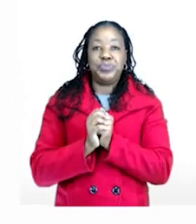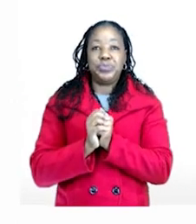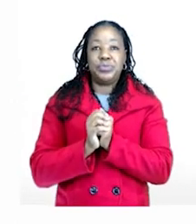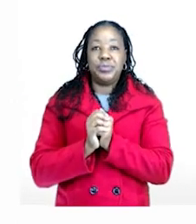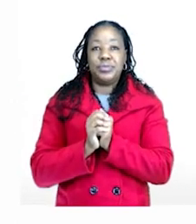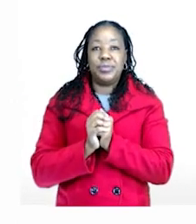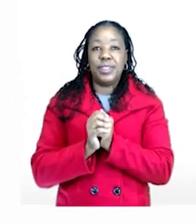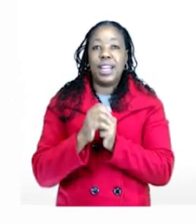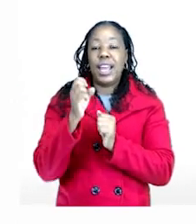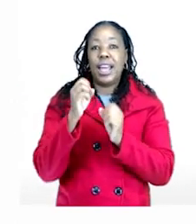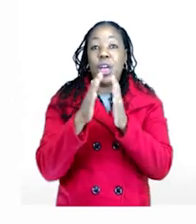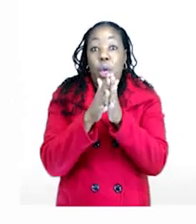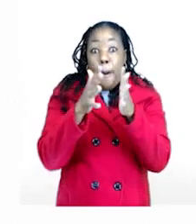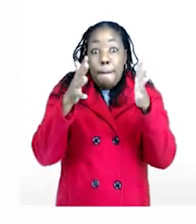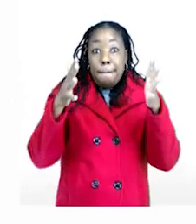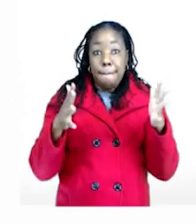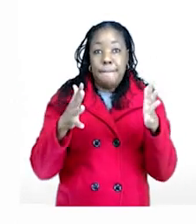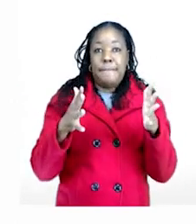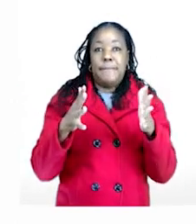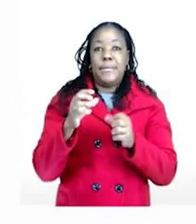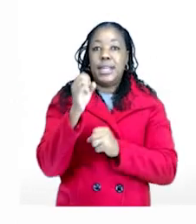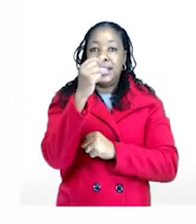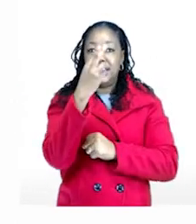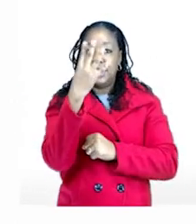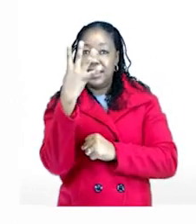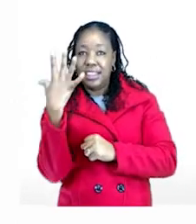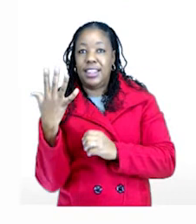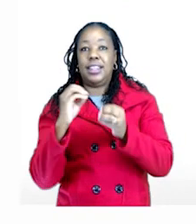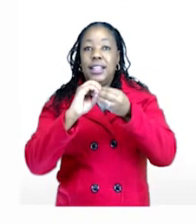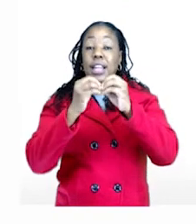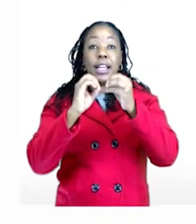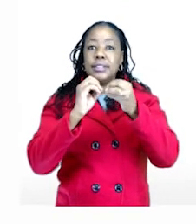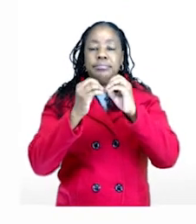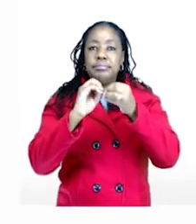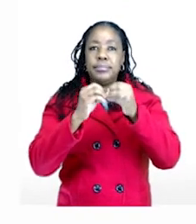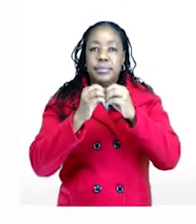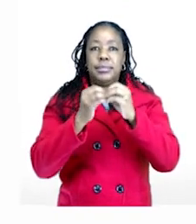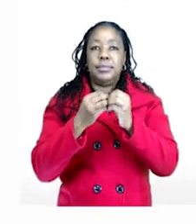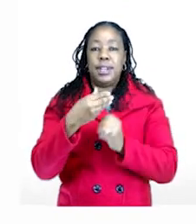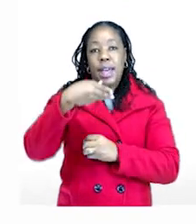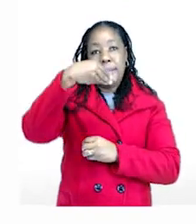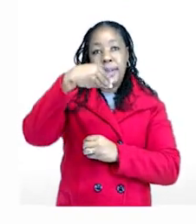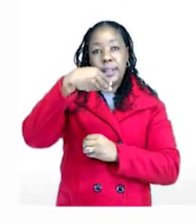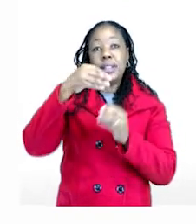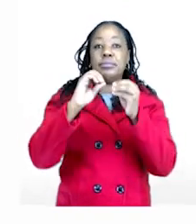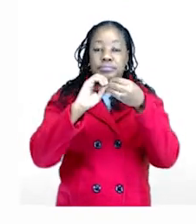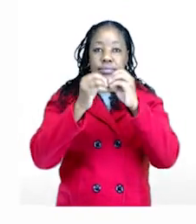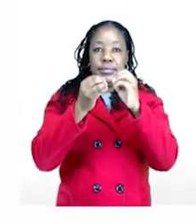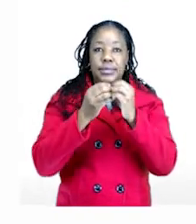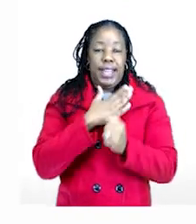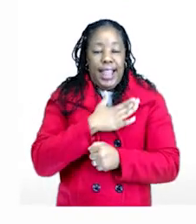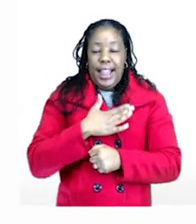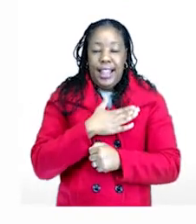loves to eat the most number of frogs if you give him frogs. Now let's look. He